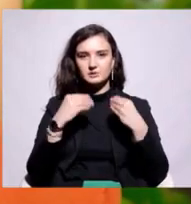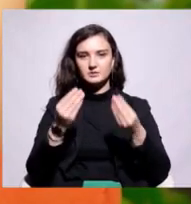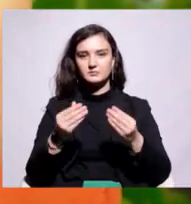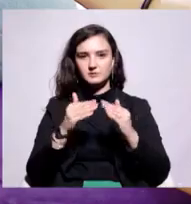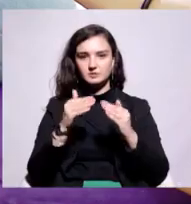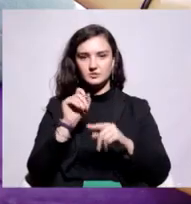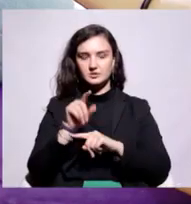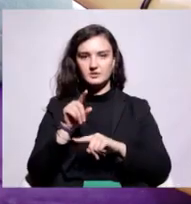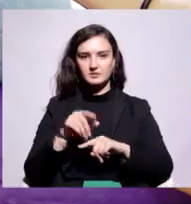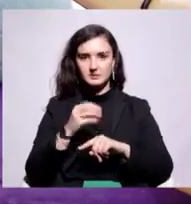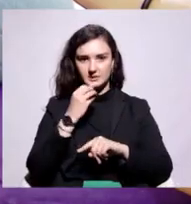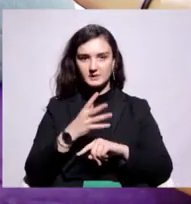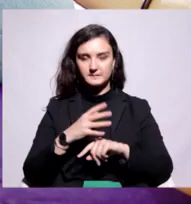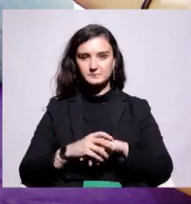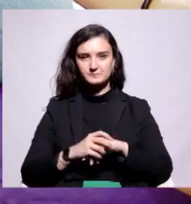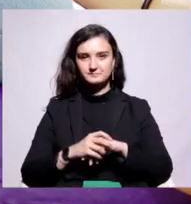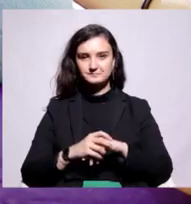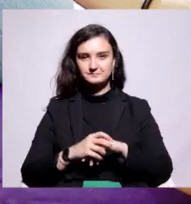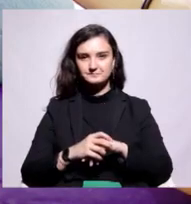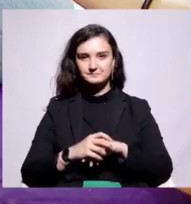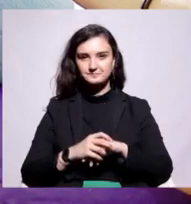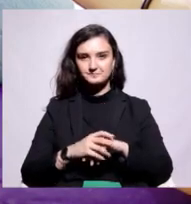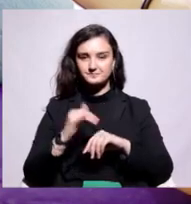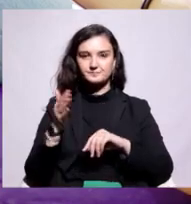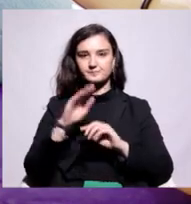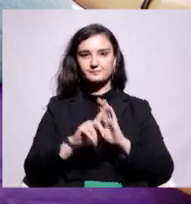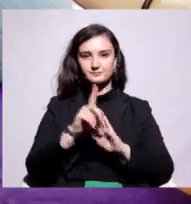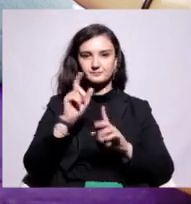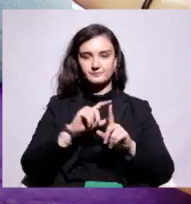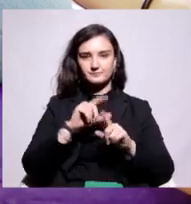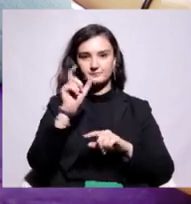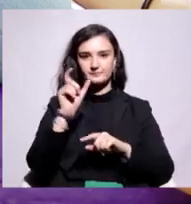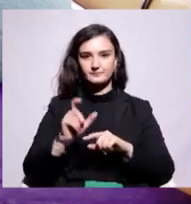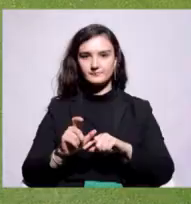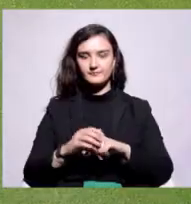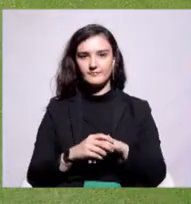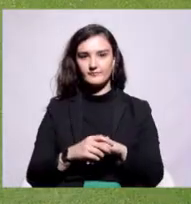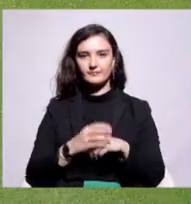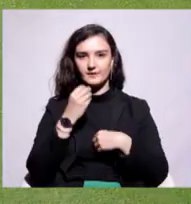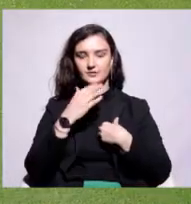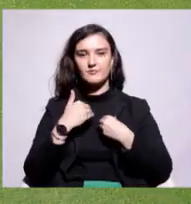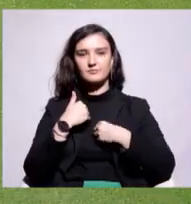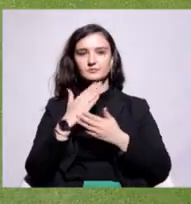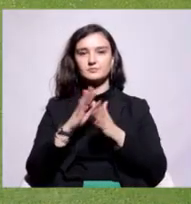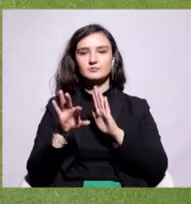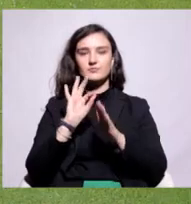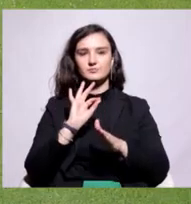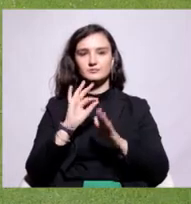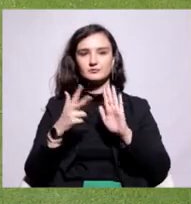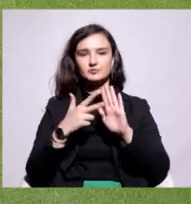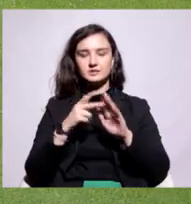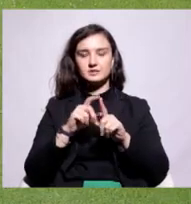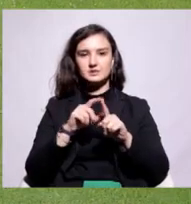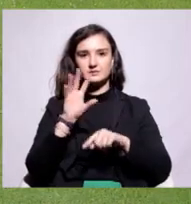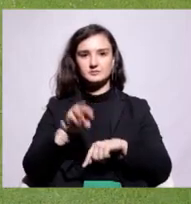a homework. Okay, now let's start with the vocabulary. Okay, very good. So we have chosen 8